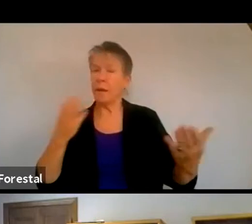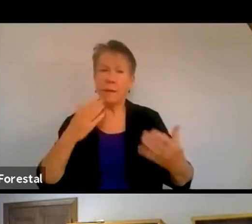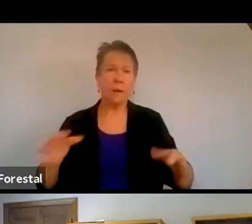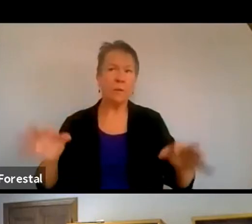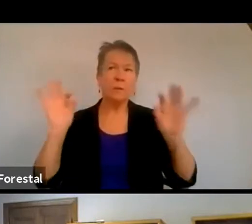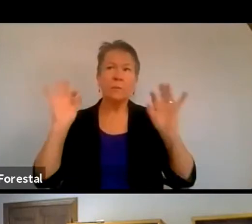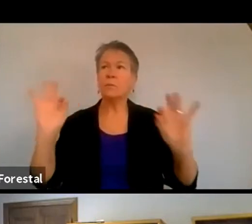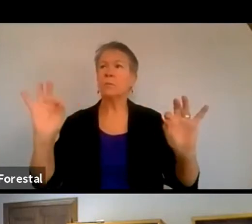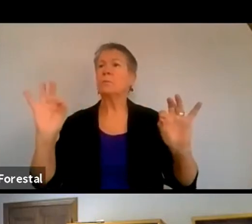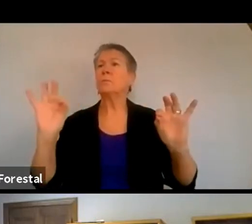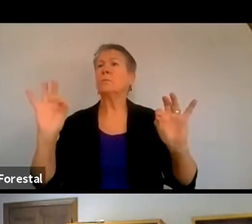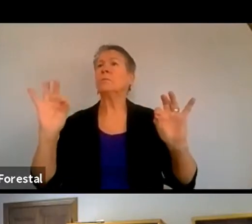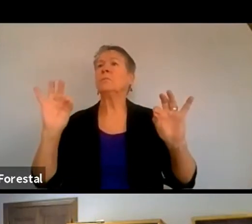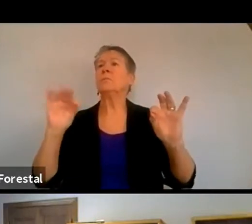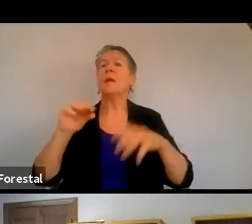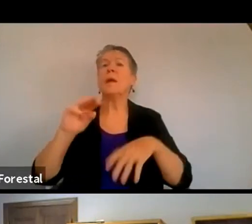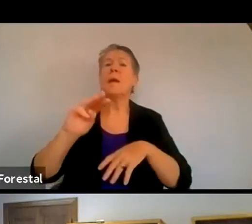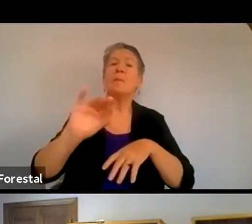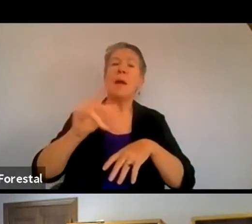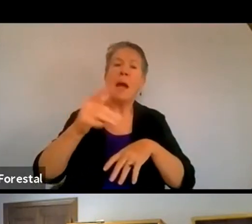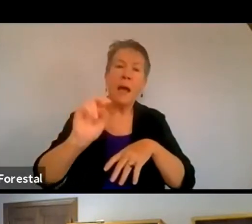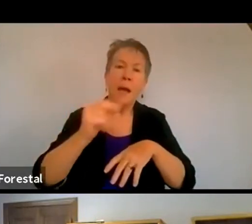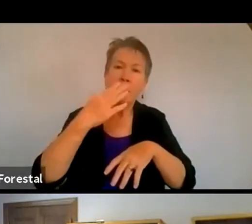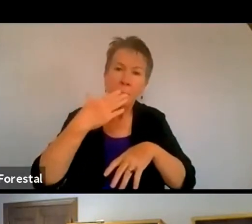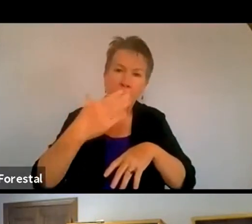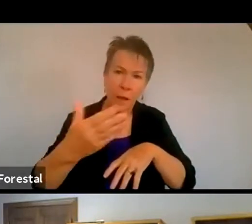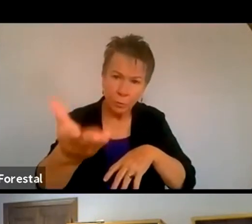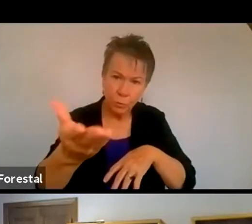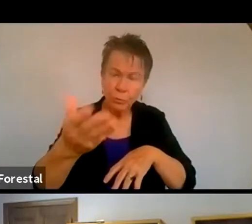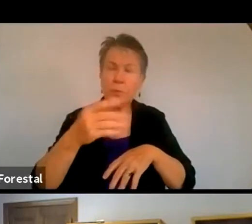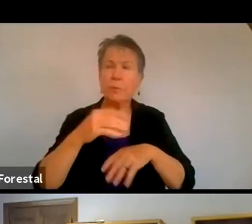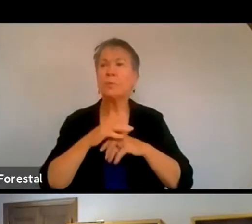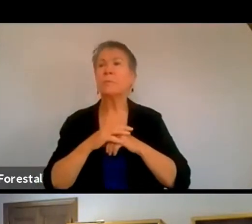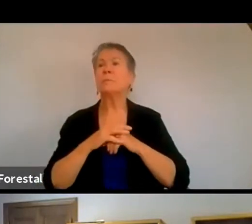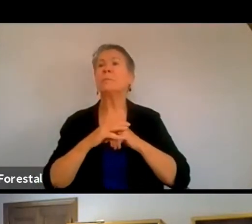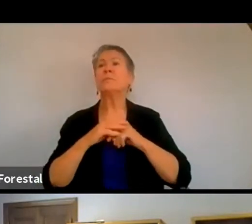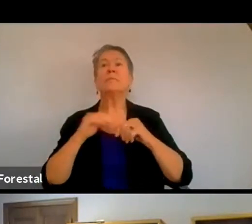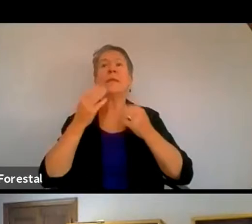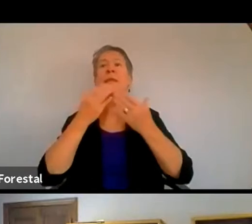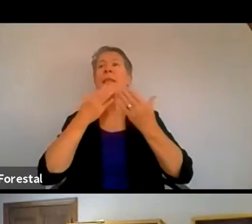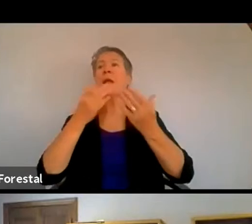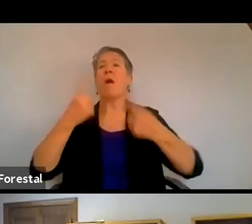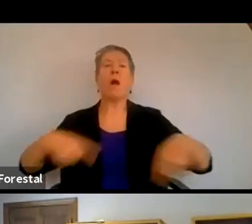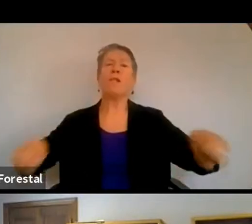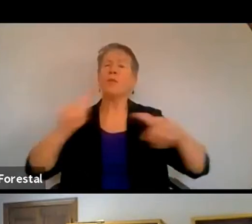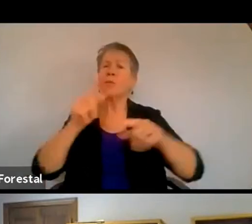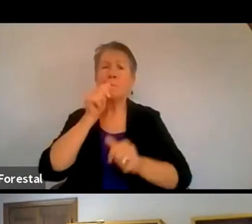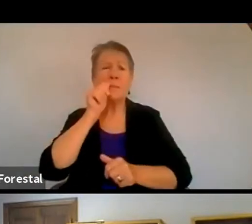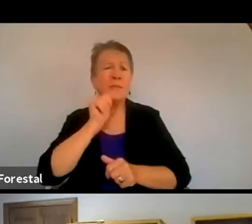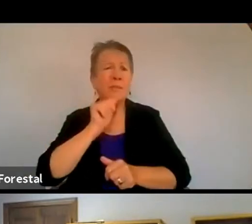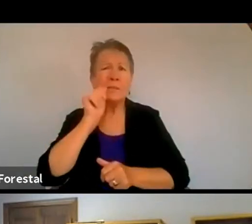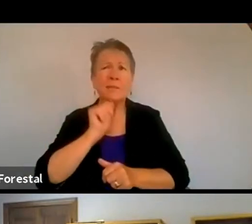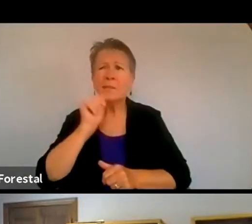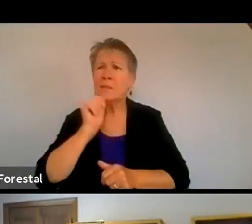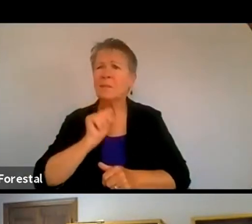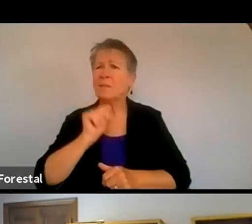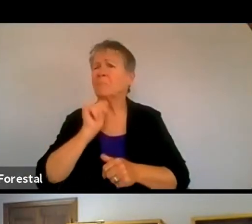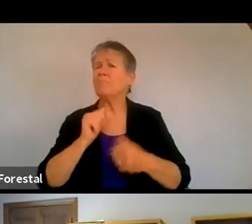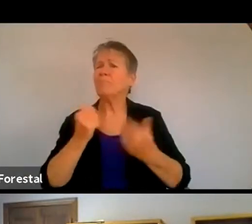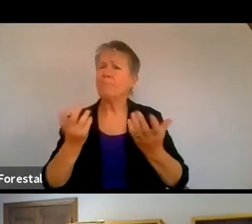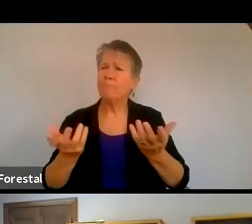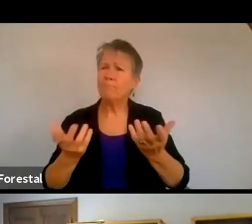watching. Thank you for being patient with us, members of the press, as well as